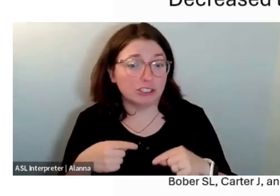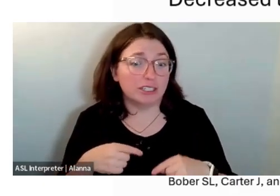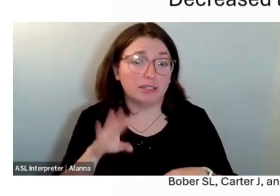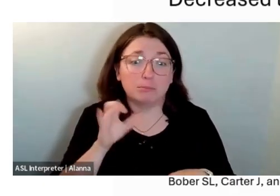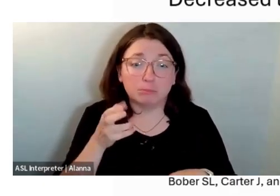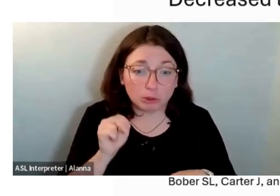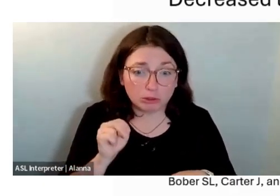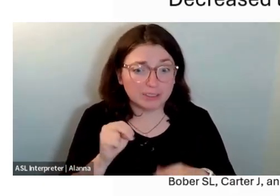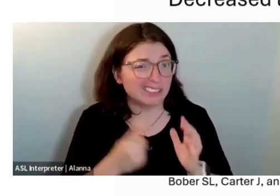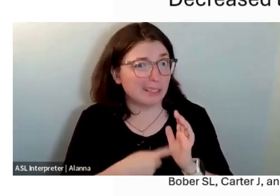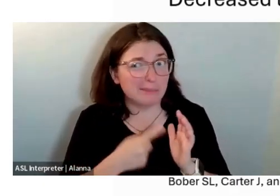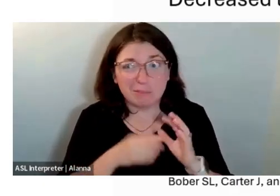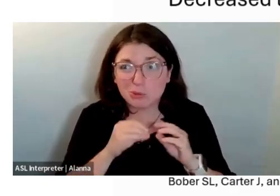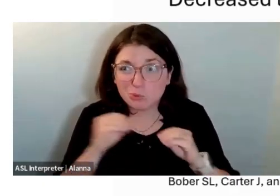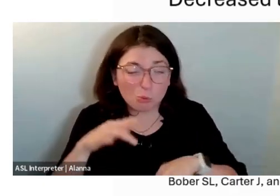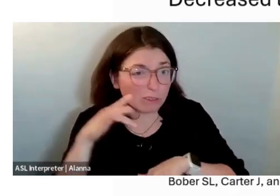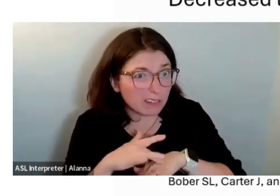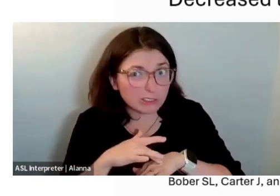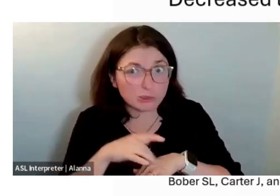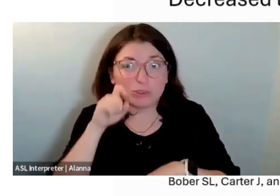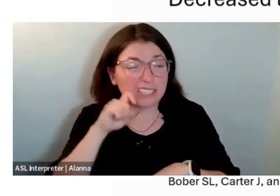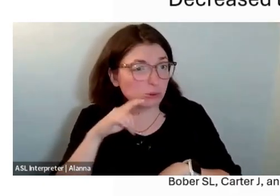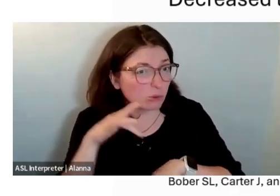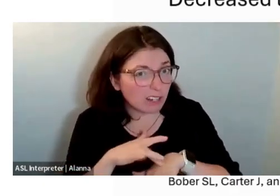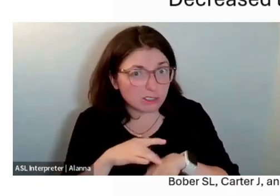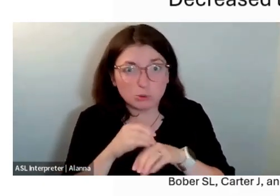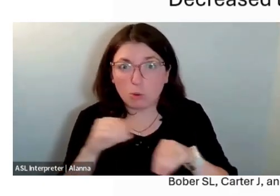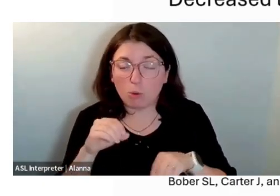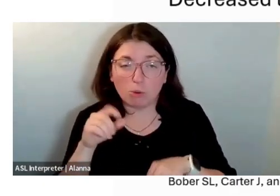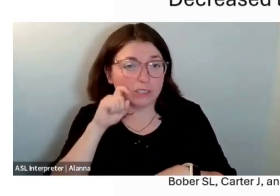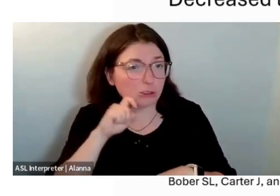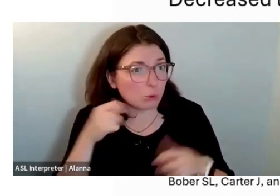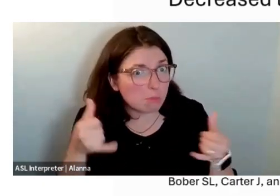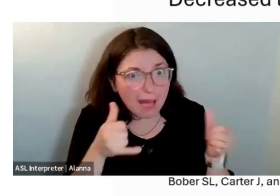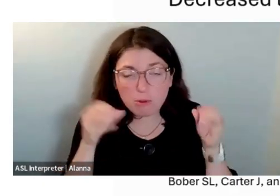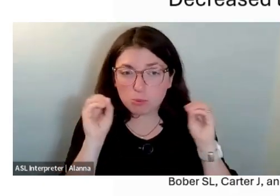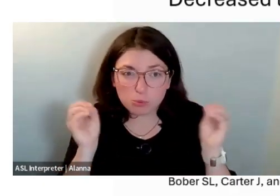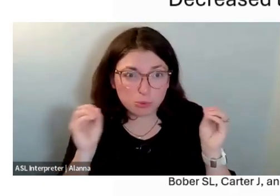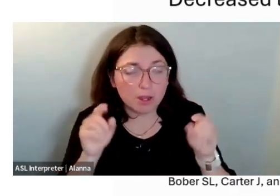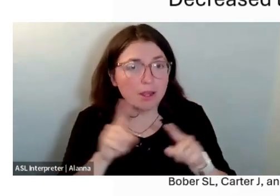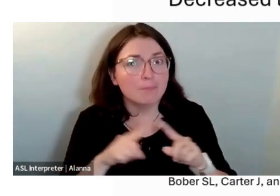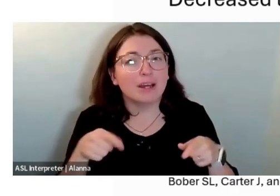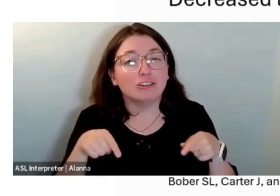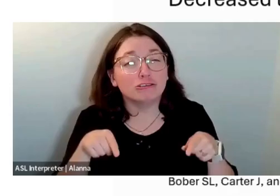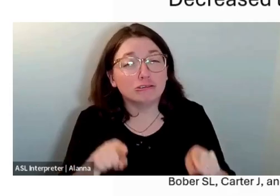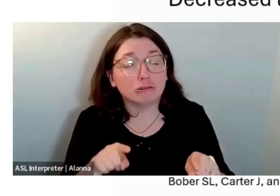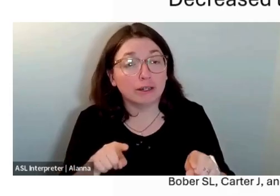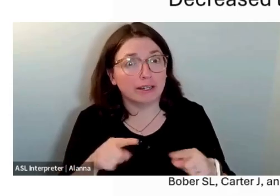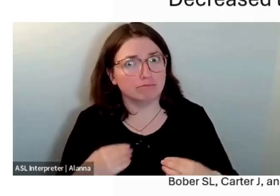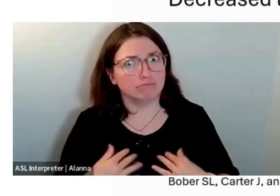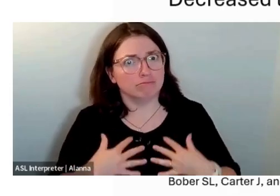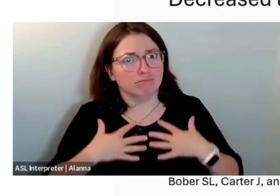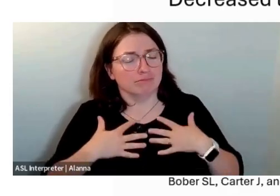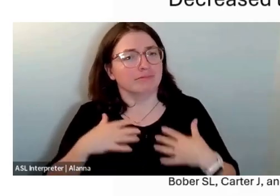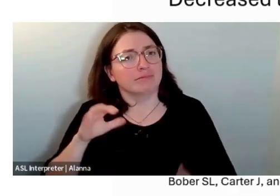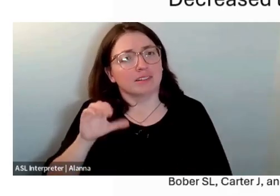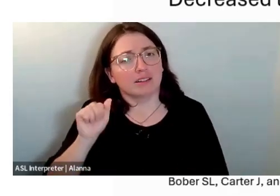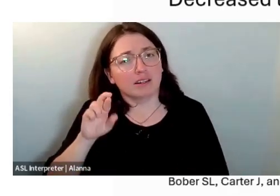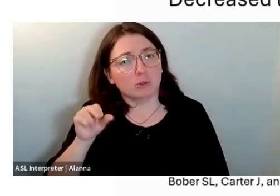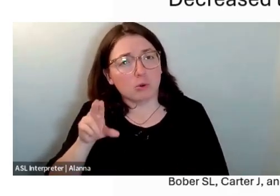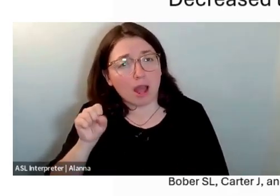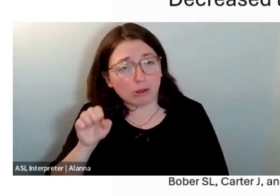or sexual play. But during arousal, reduced lubrication can make